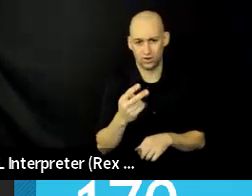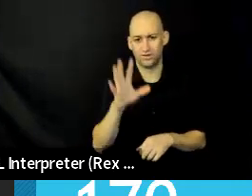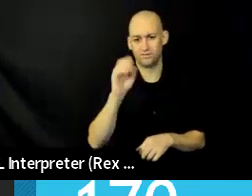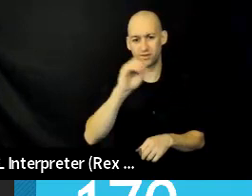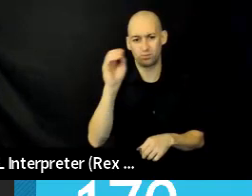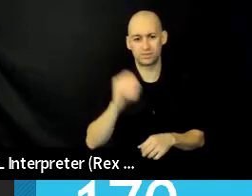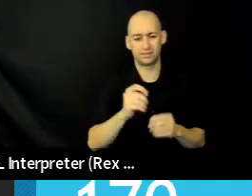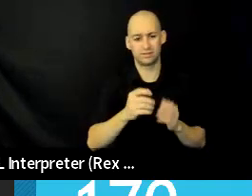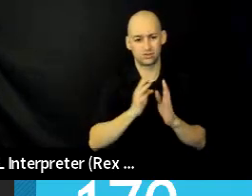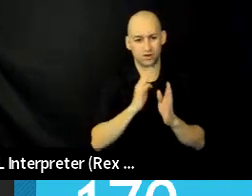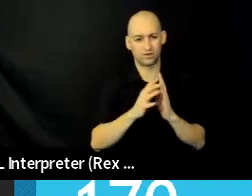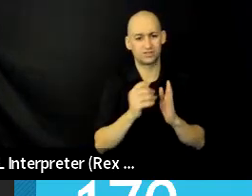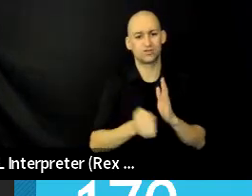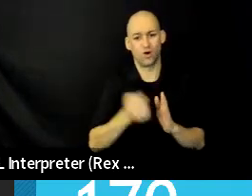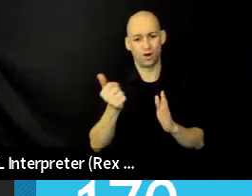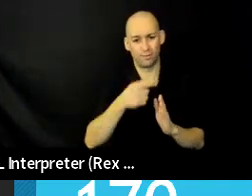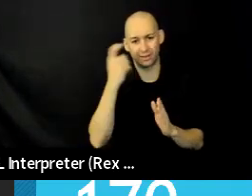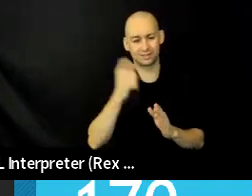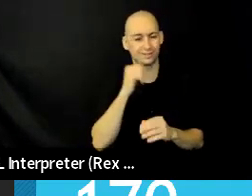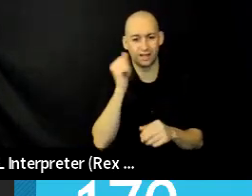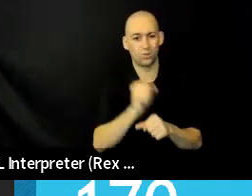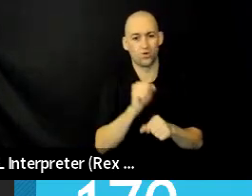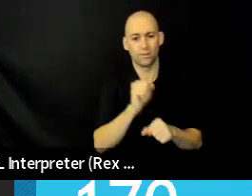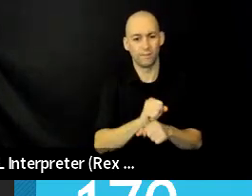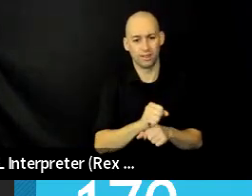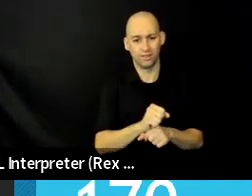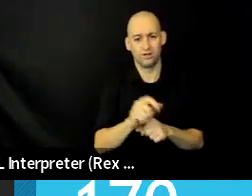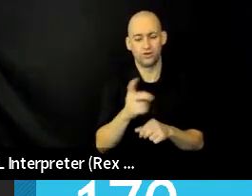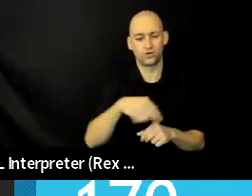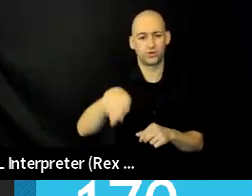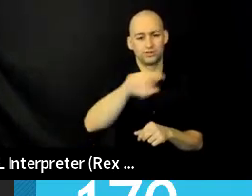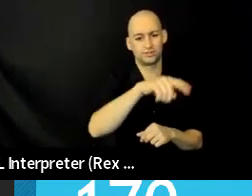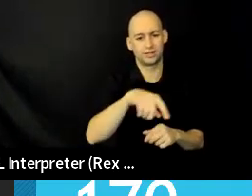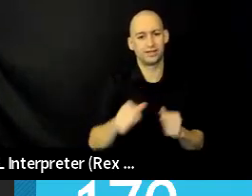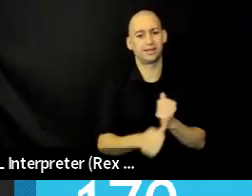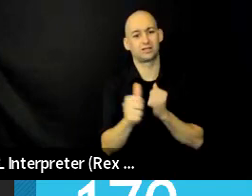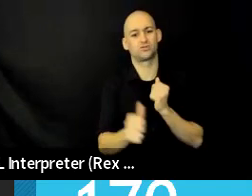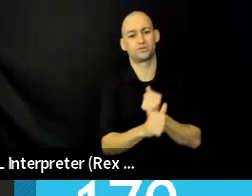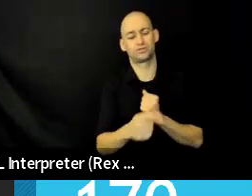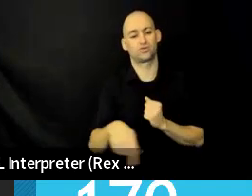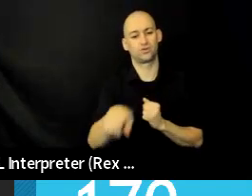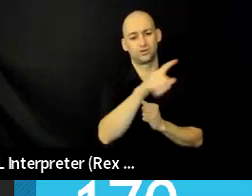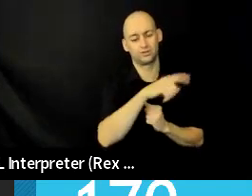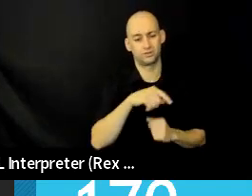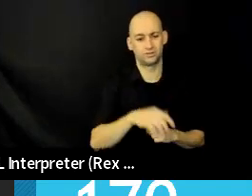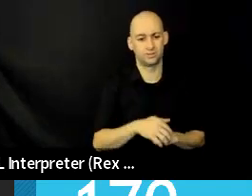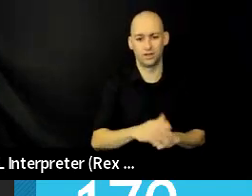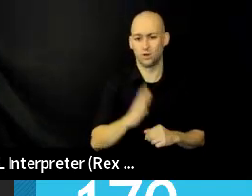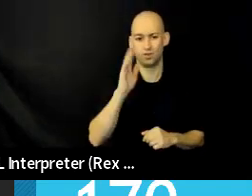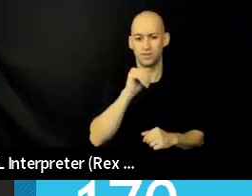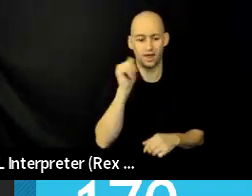is eliminated because there are unworkable turns, dangerous turns, will not be